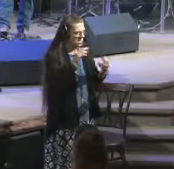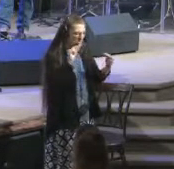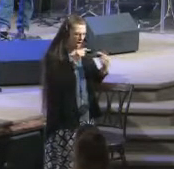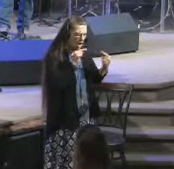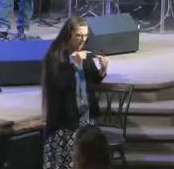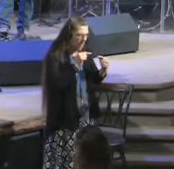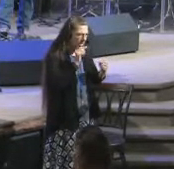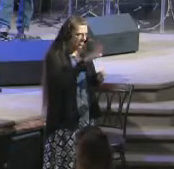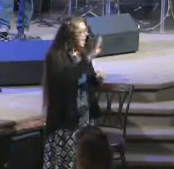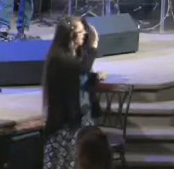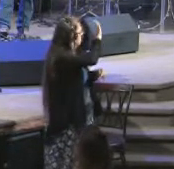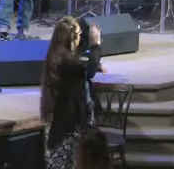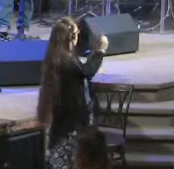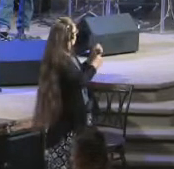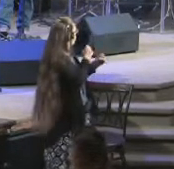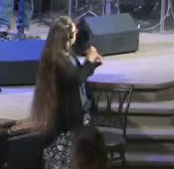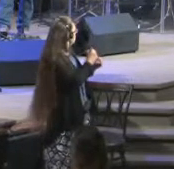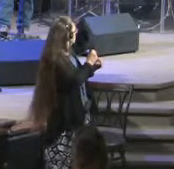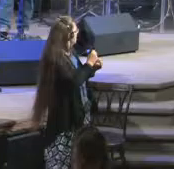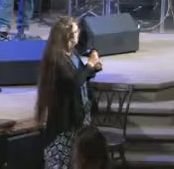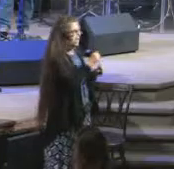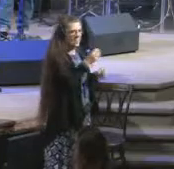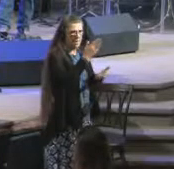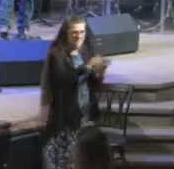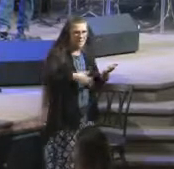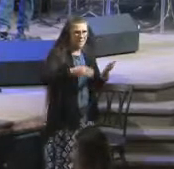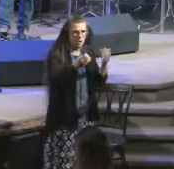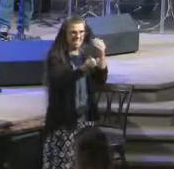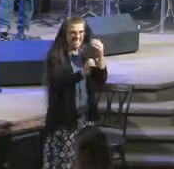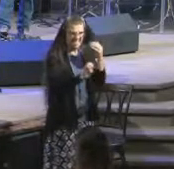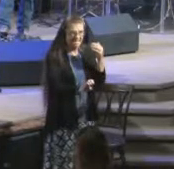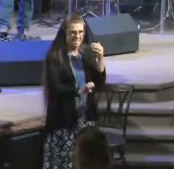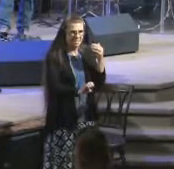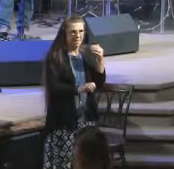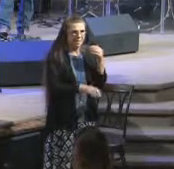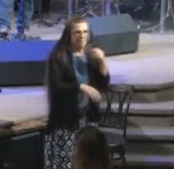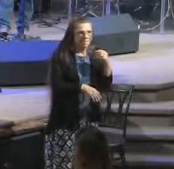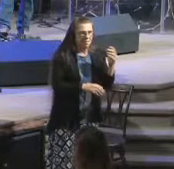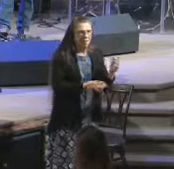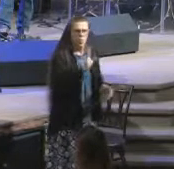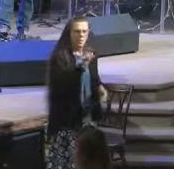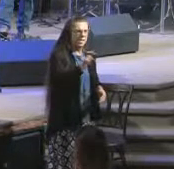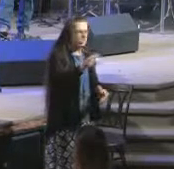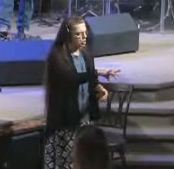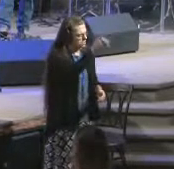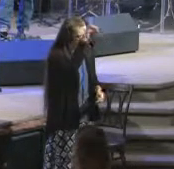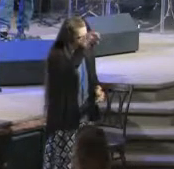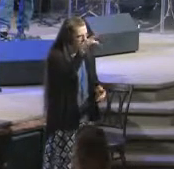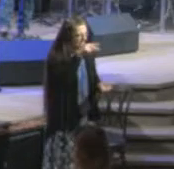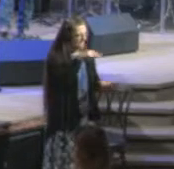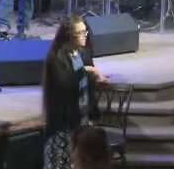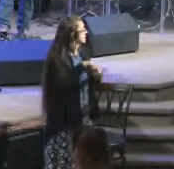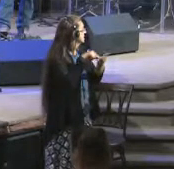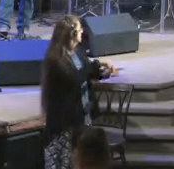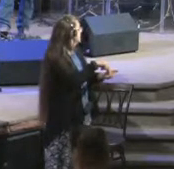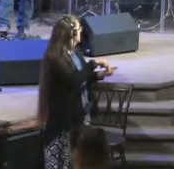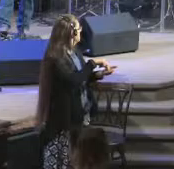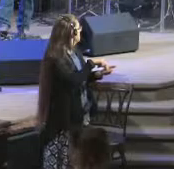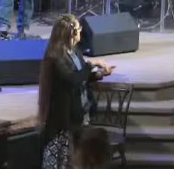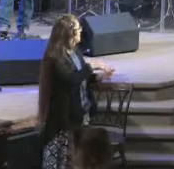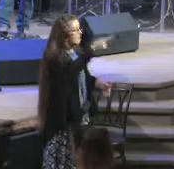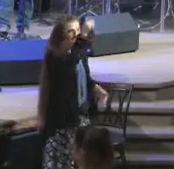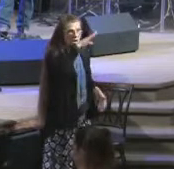we need you, Lord. We need your mighty touch, Lord. We need your mighty presence, God. We need your spirit in the state of Qatar, Lord. God,